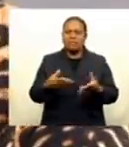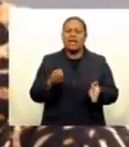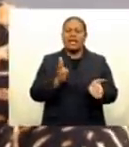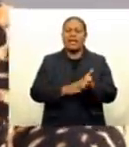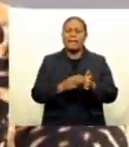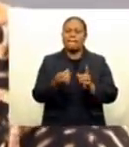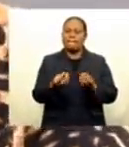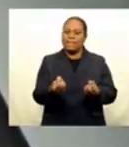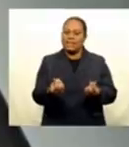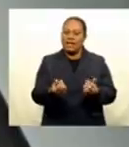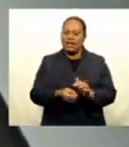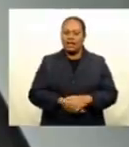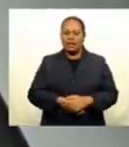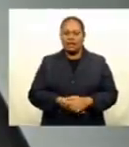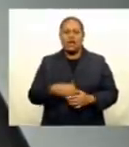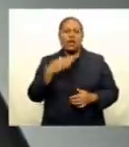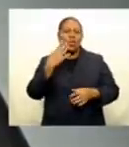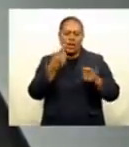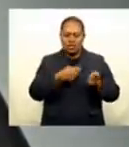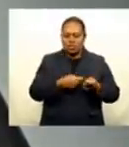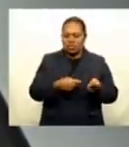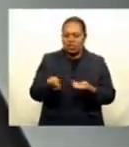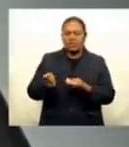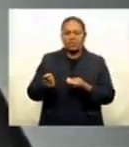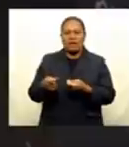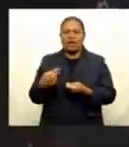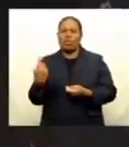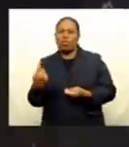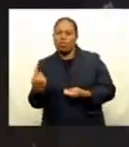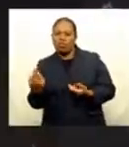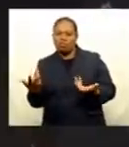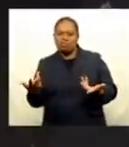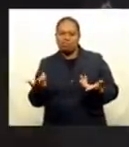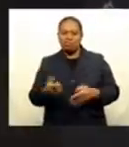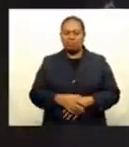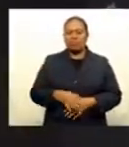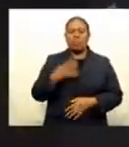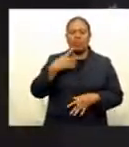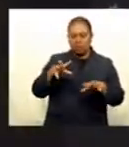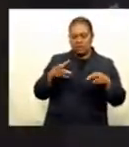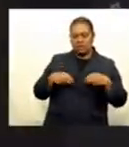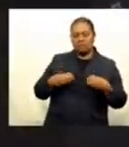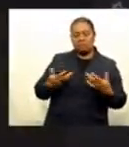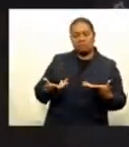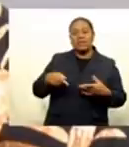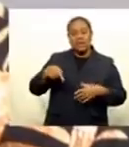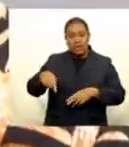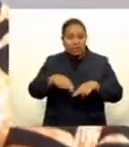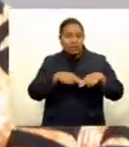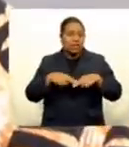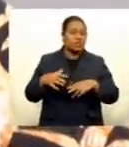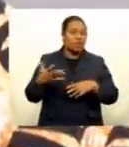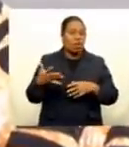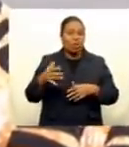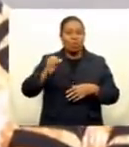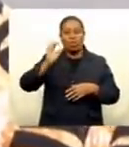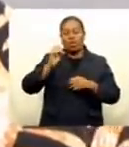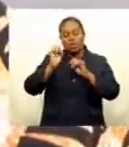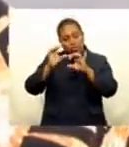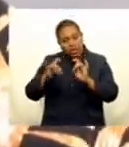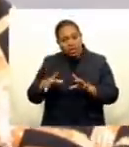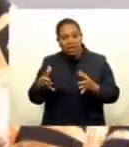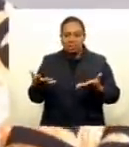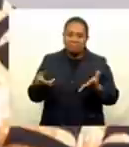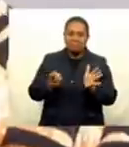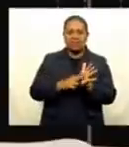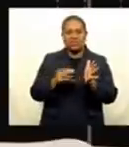and where money were transferred and to who did it go to. For them, whether you're in Fiji or you're sitting somewhere in Australia or you're sitting somewhere